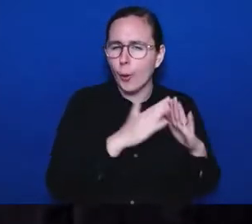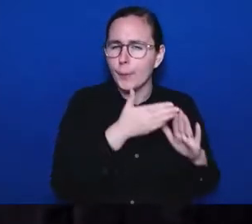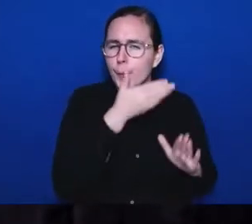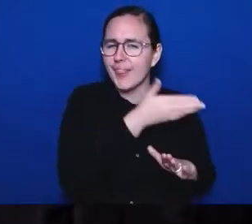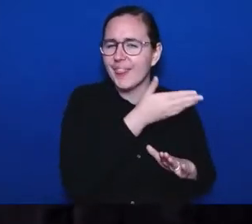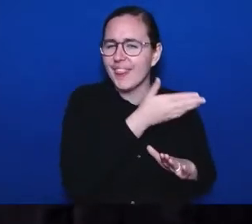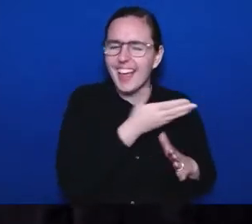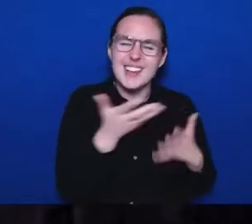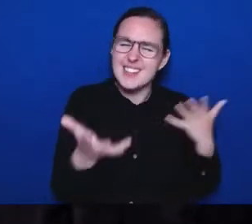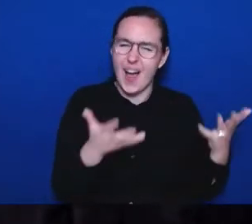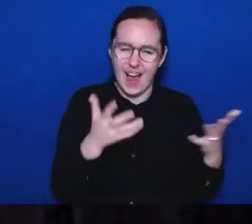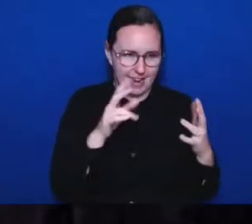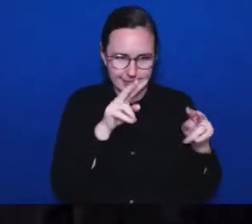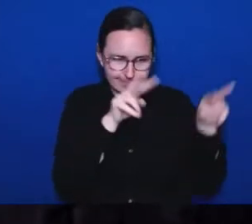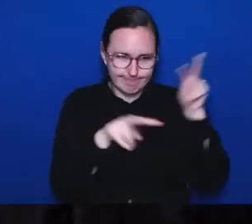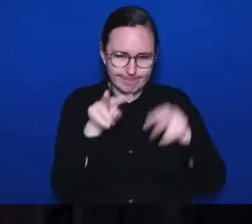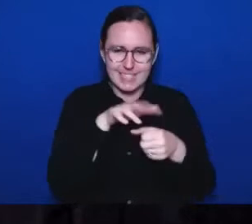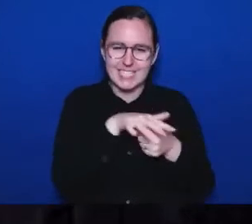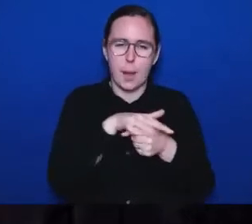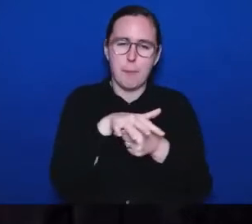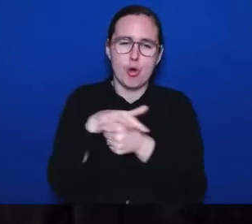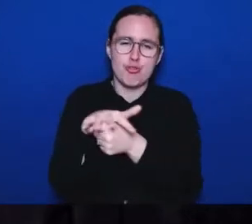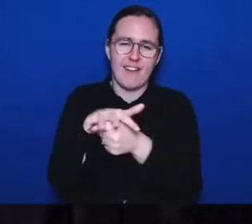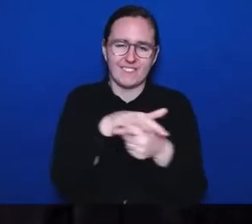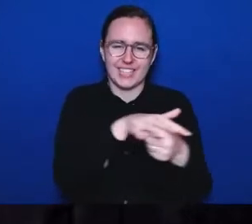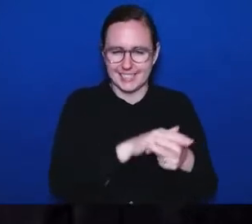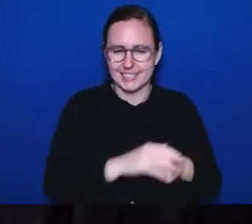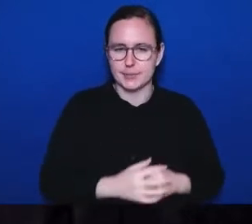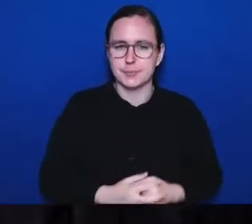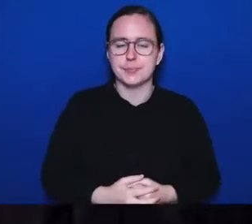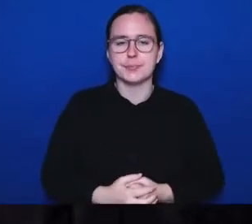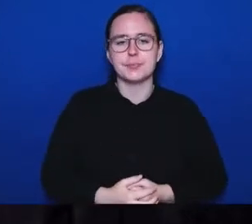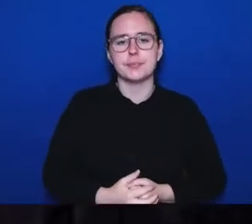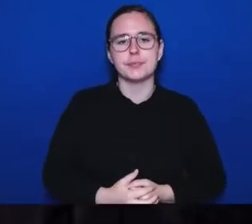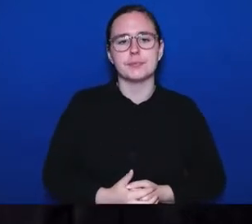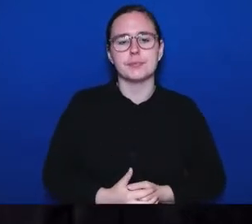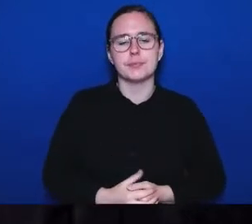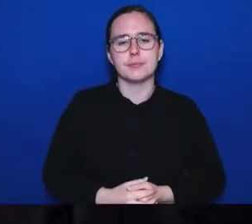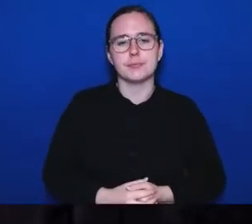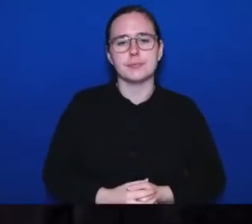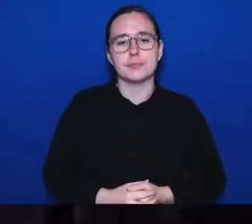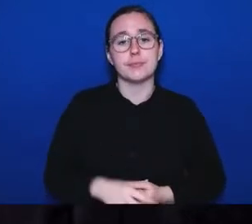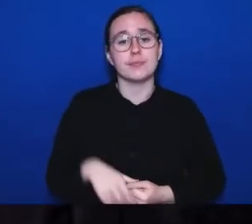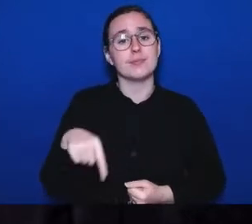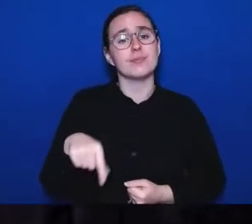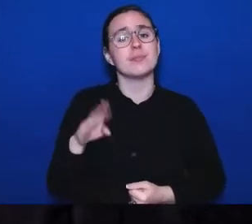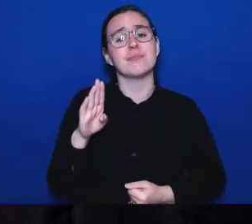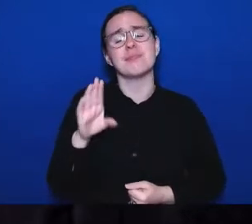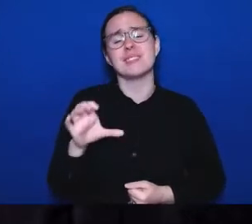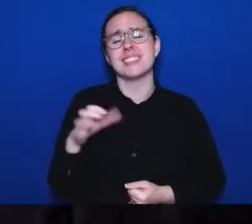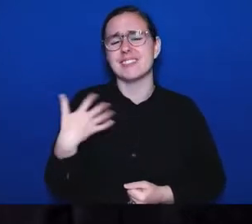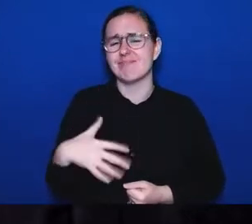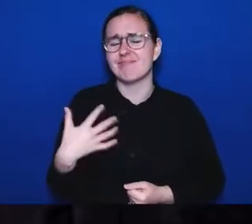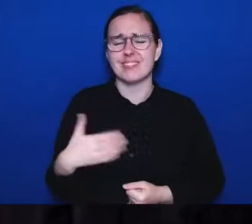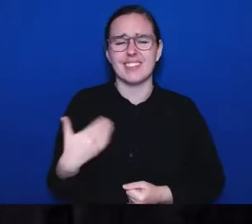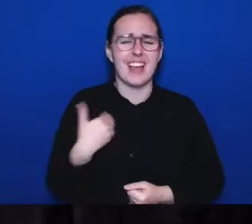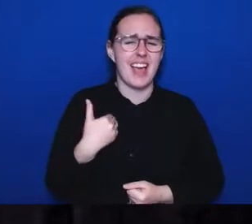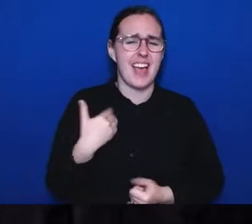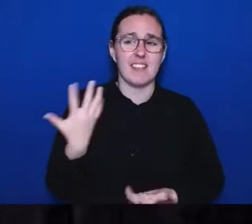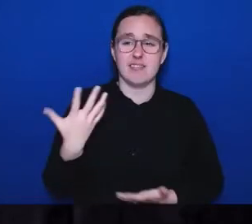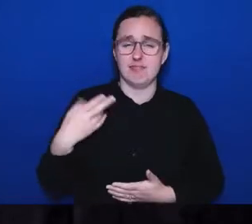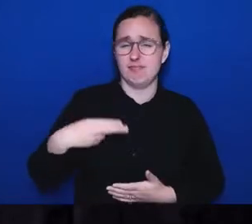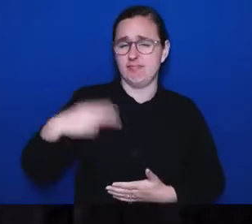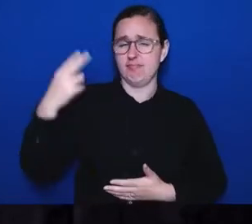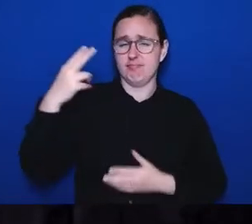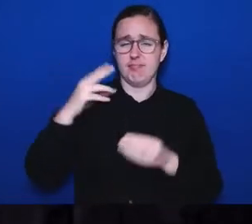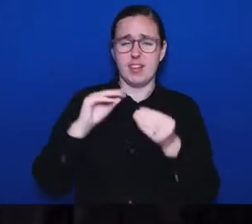extraordinary levels of public health. One of the longest life expectancy if we're a country in the world. There are very few places on earth, Switzerland and